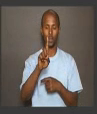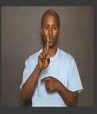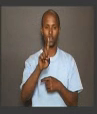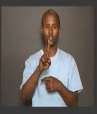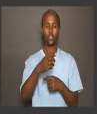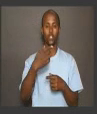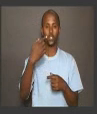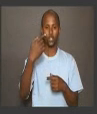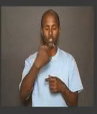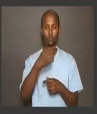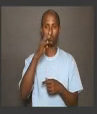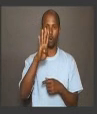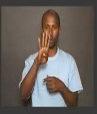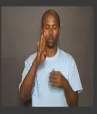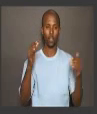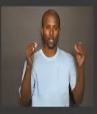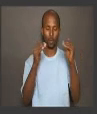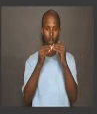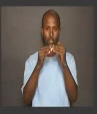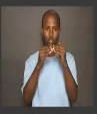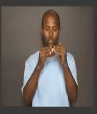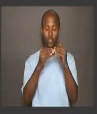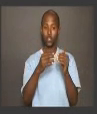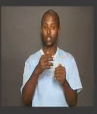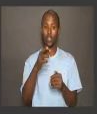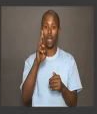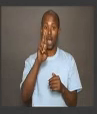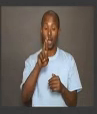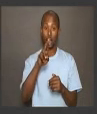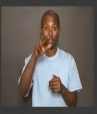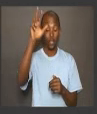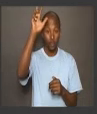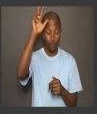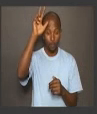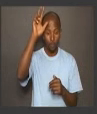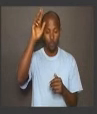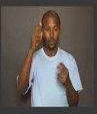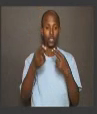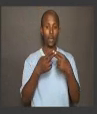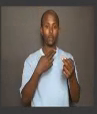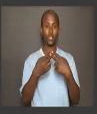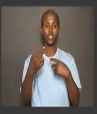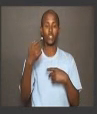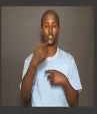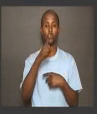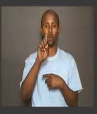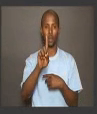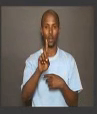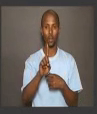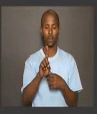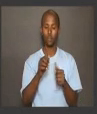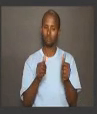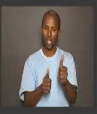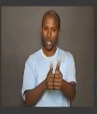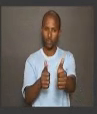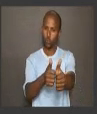G4 equals R cubed times G1, and so